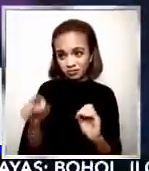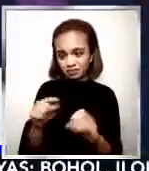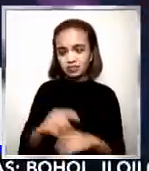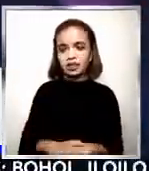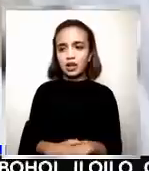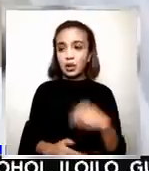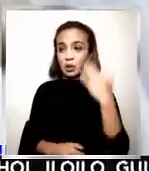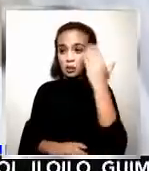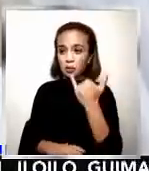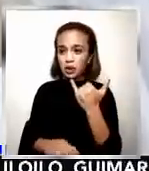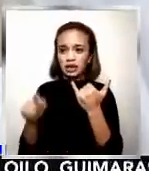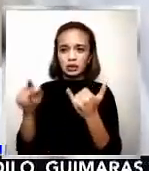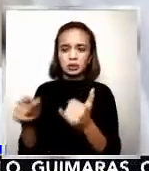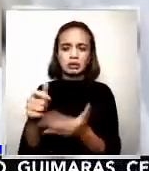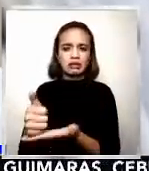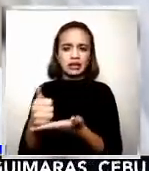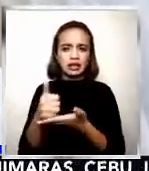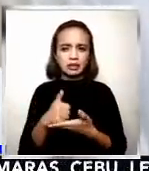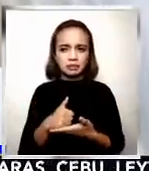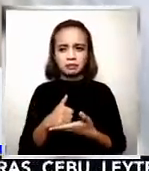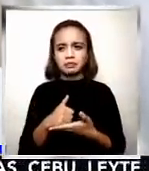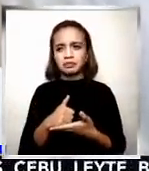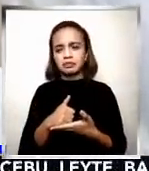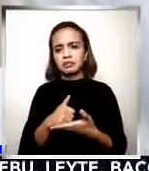life in more ways than I can readily express.